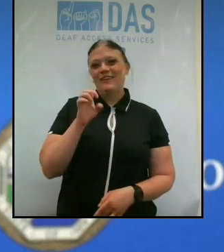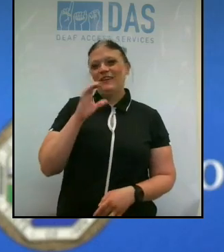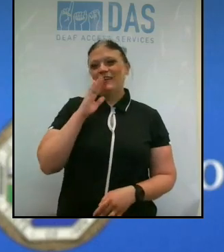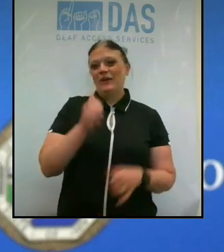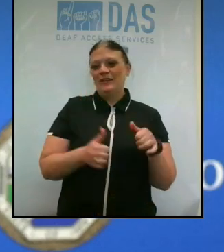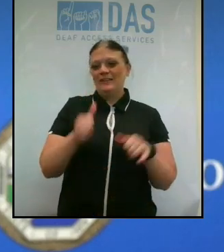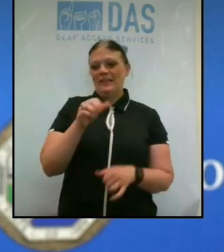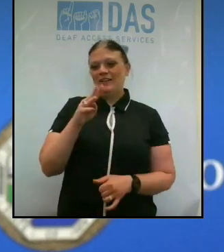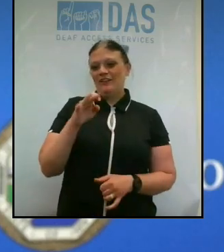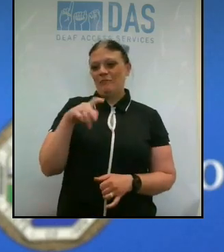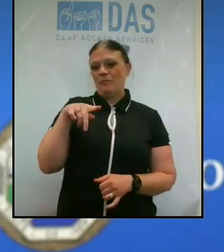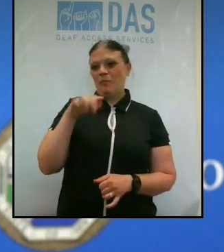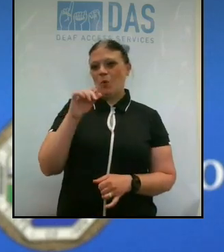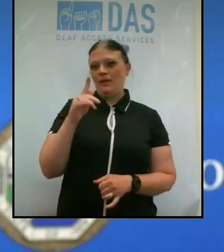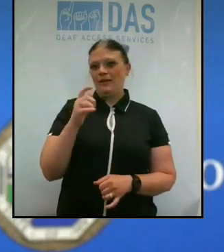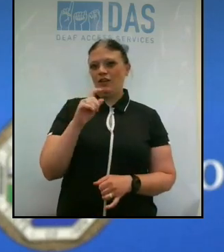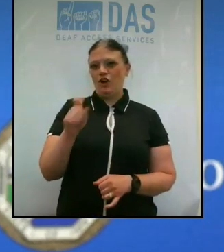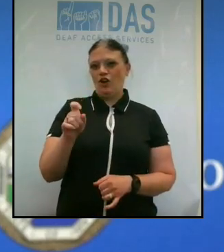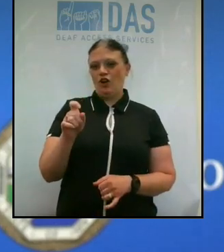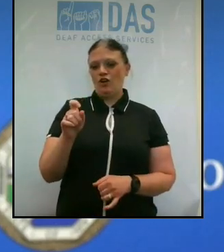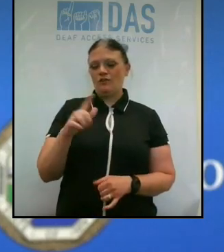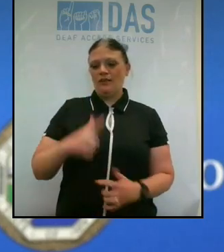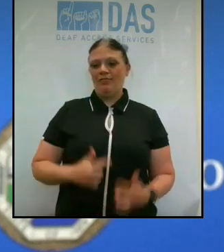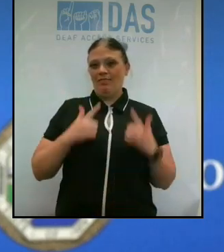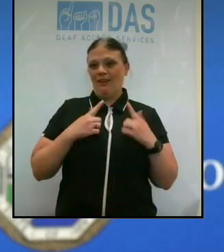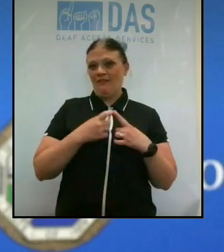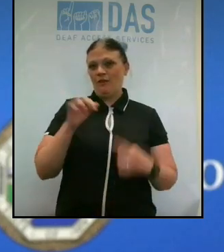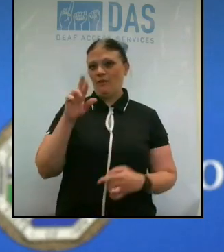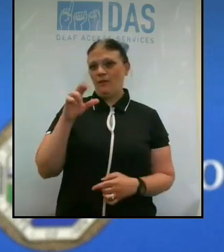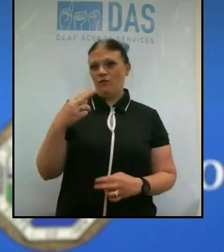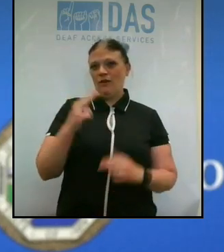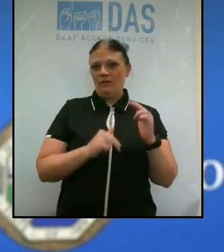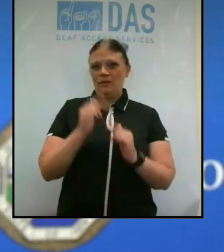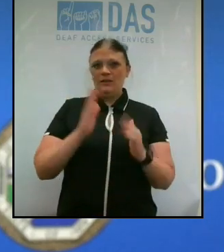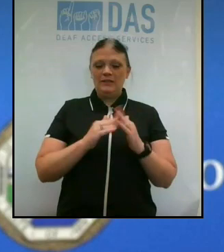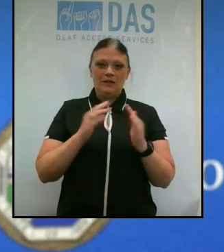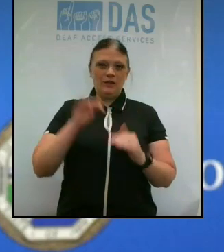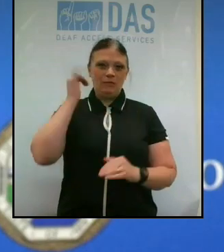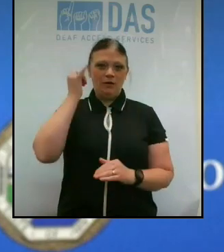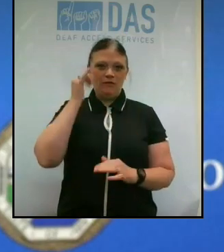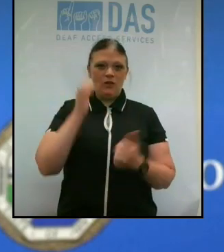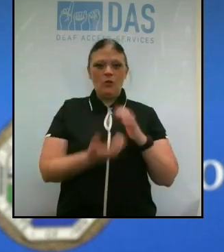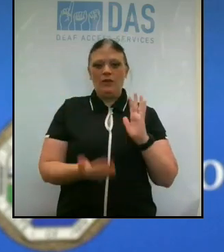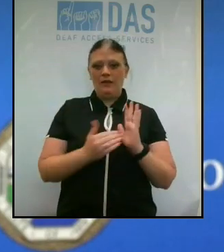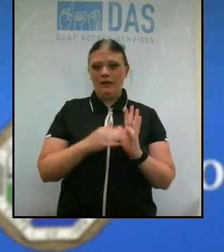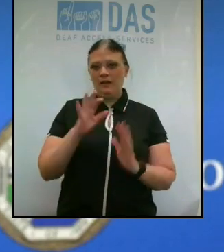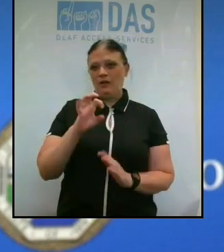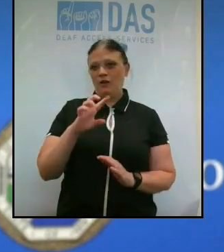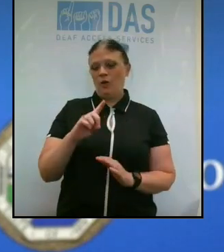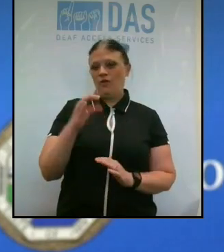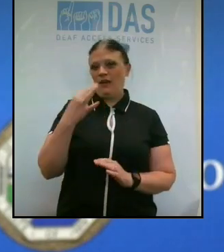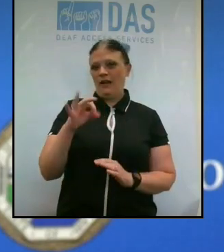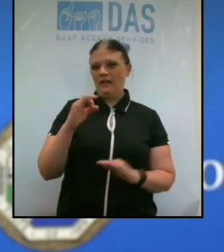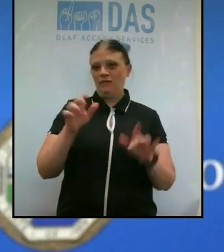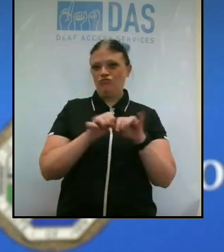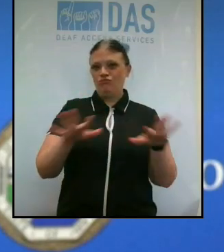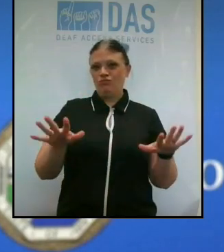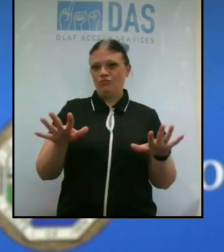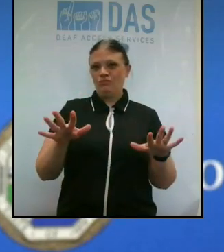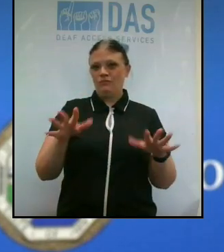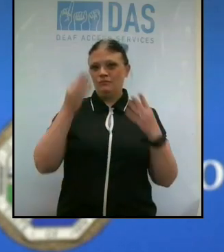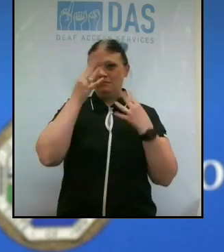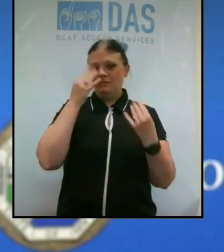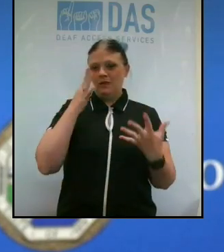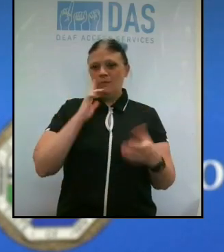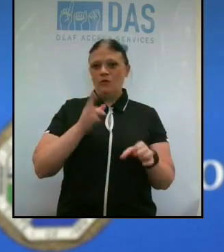Mark Polenkars coming to you live from the Rath Building in downtown Buffalo with another COVID-19 outbreak update. I am